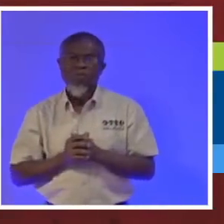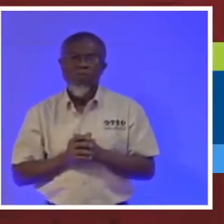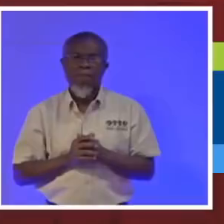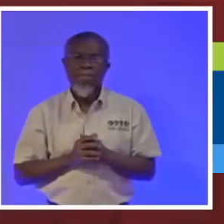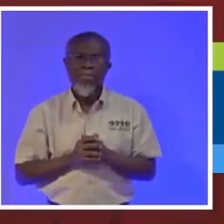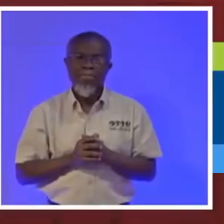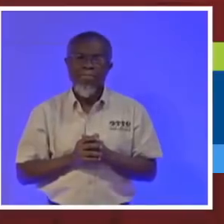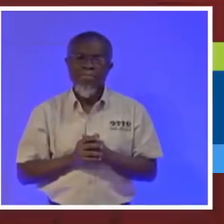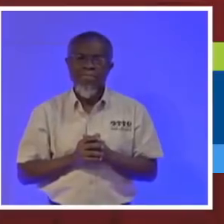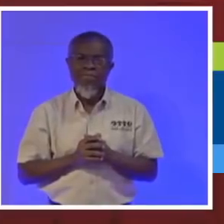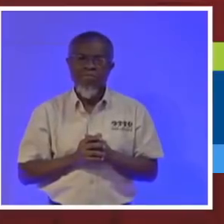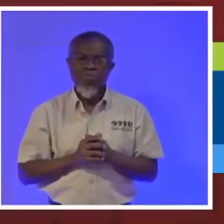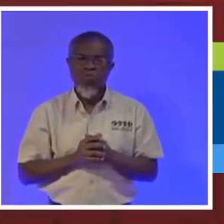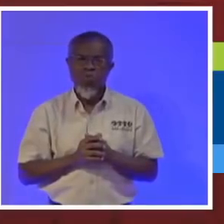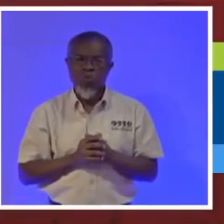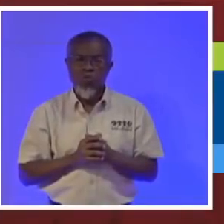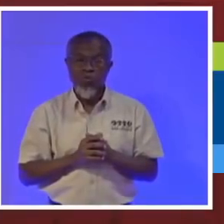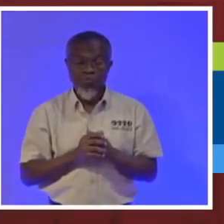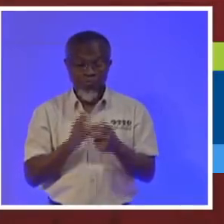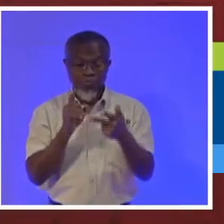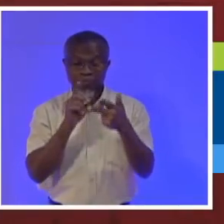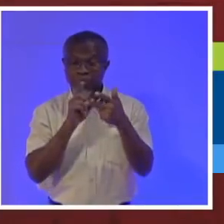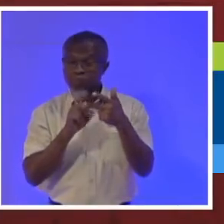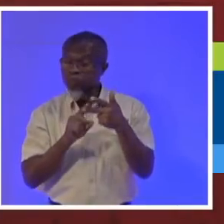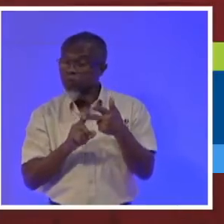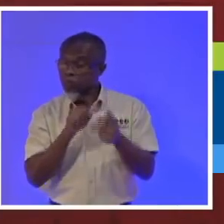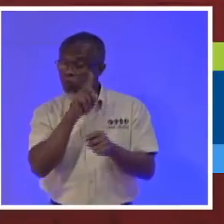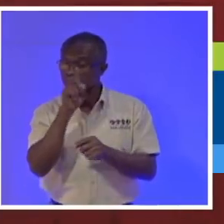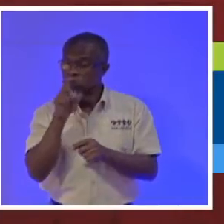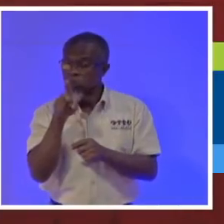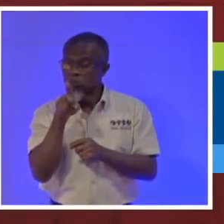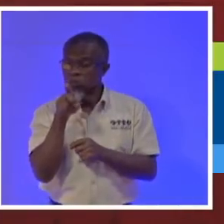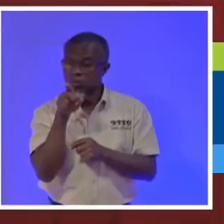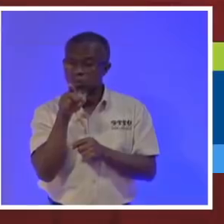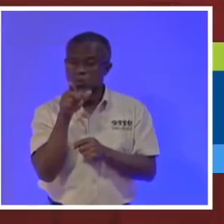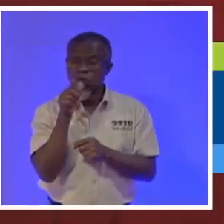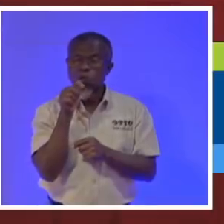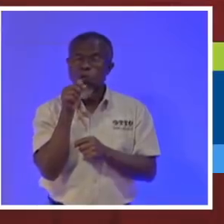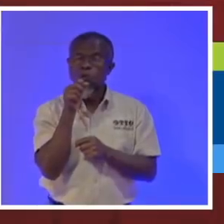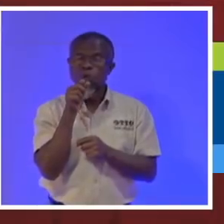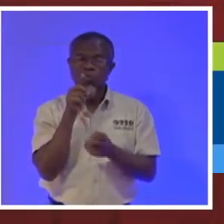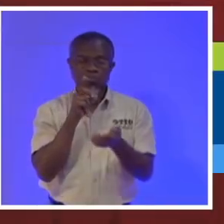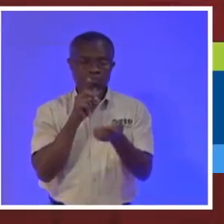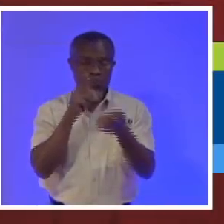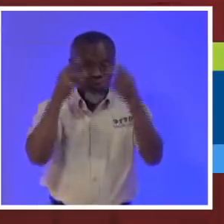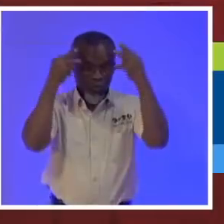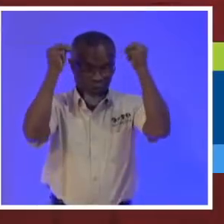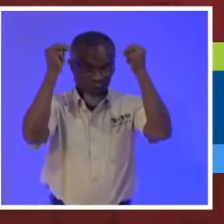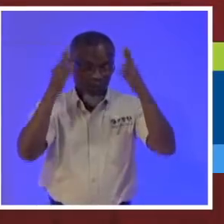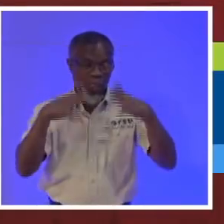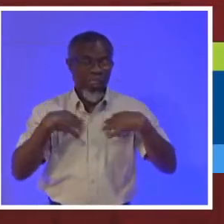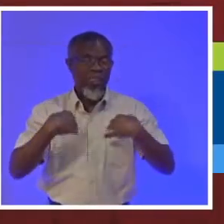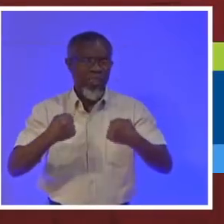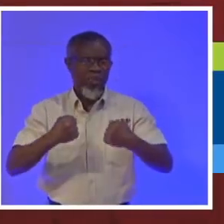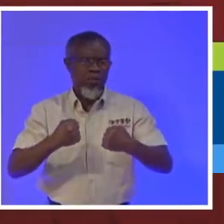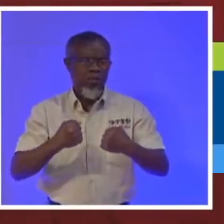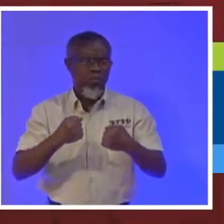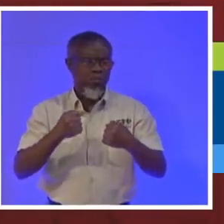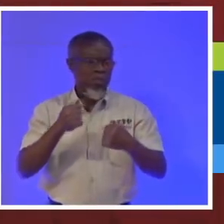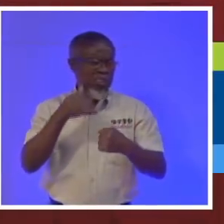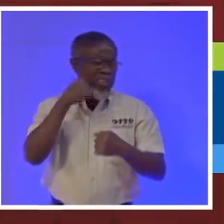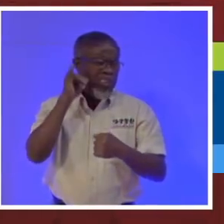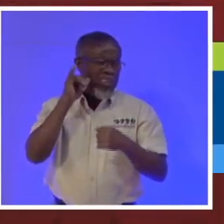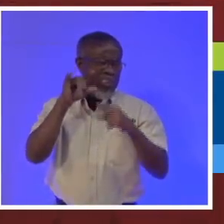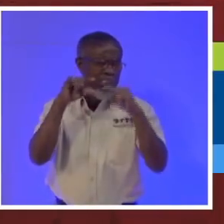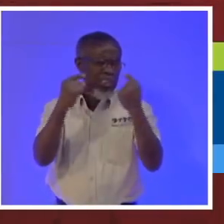So my question is to the Minister of Health. So yesterday, Guardian Media carried a